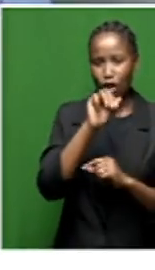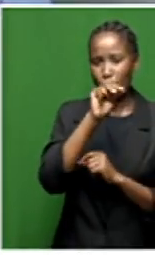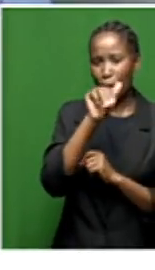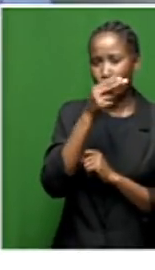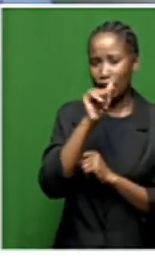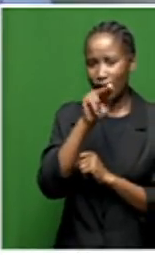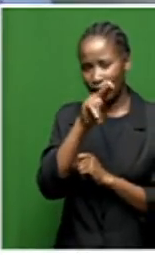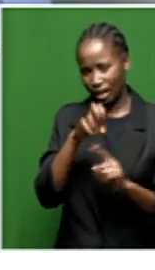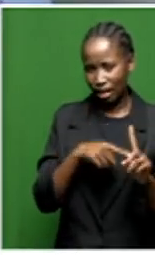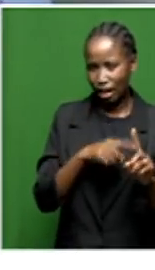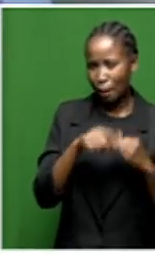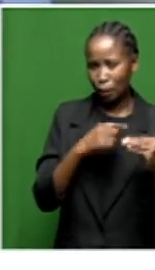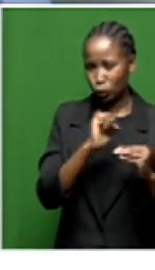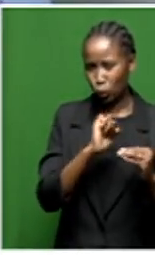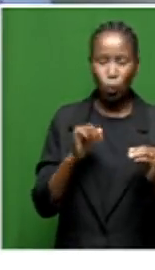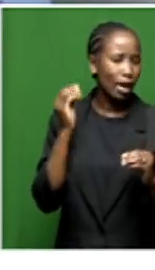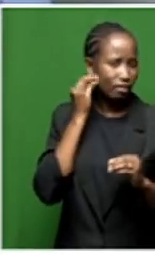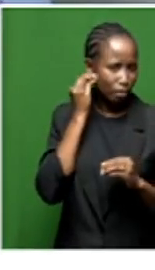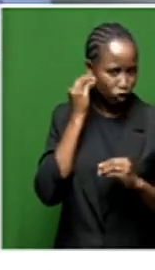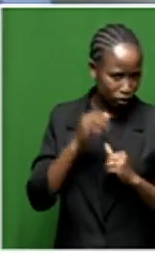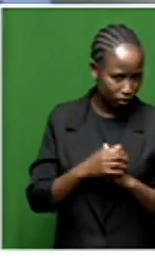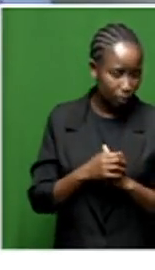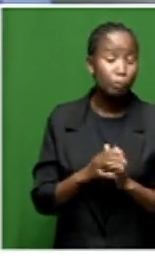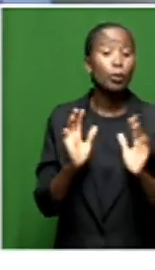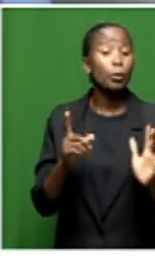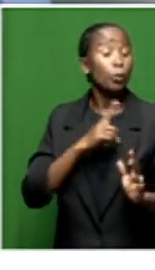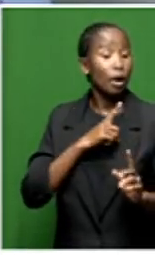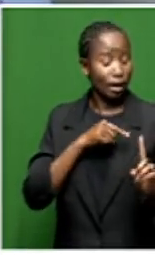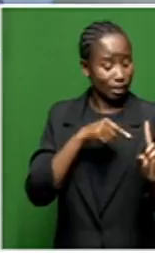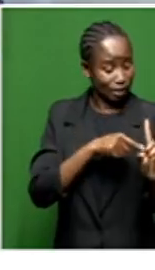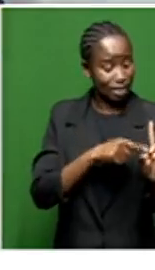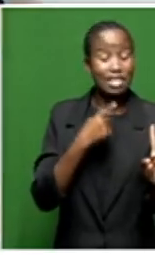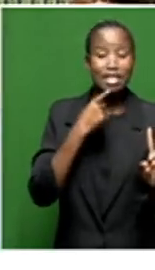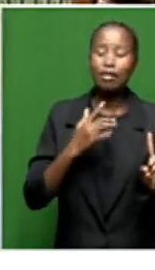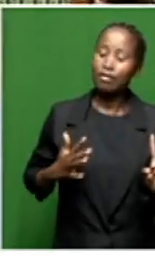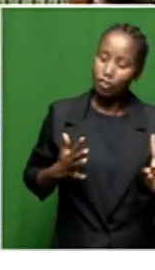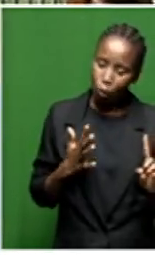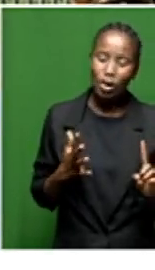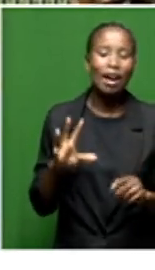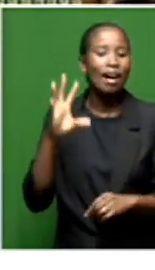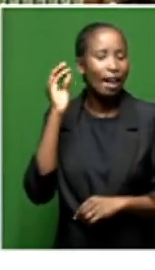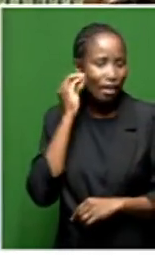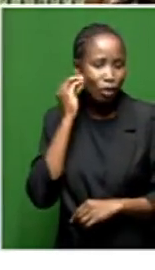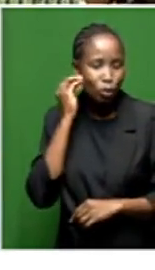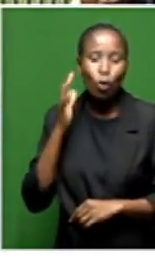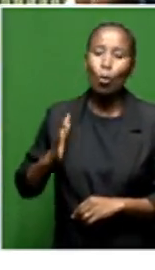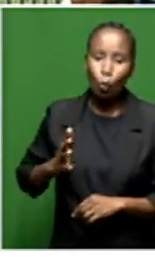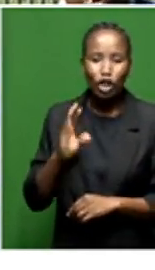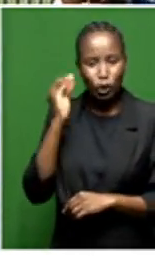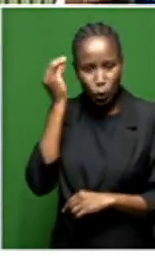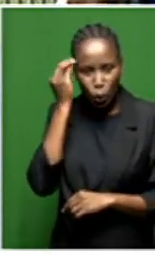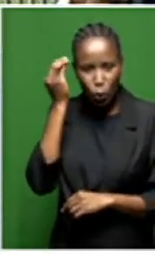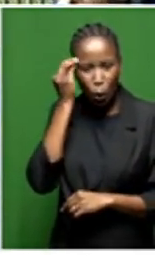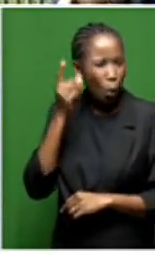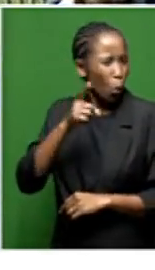regarding information, because he's asking for information to know the basis of the